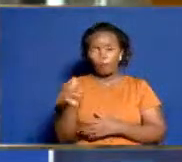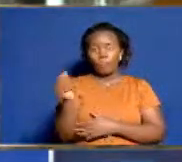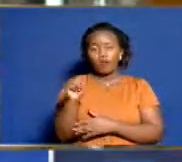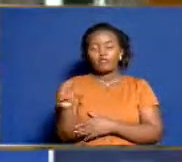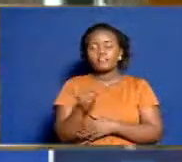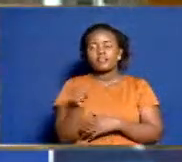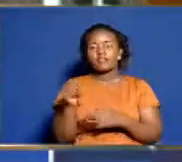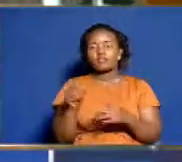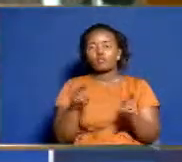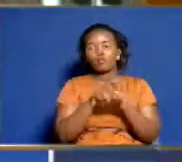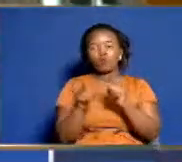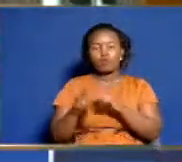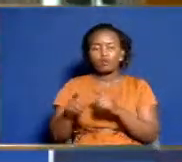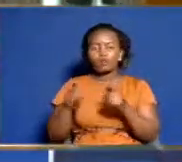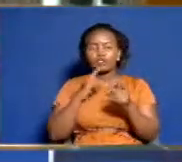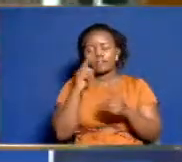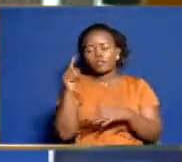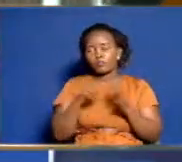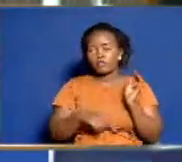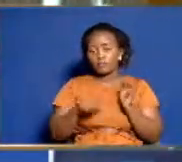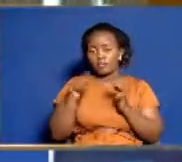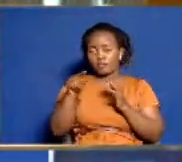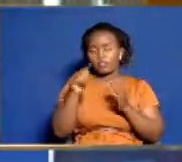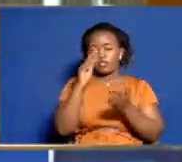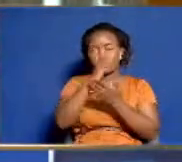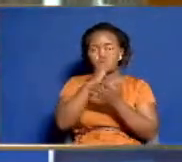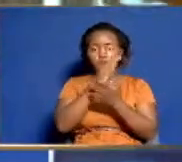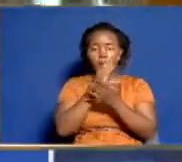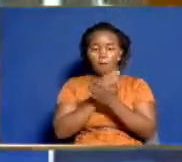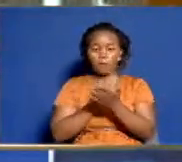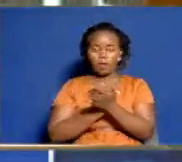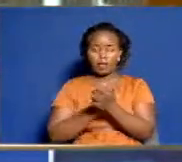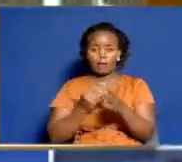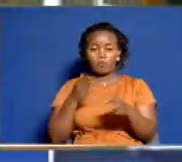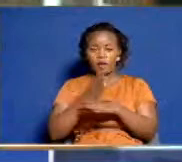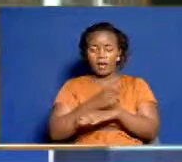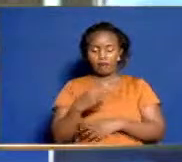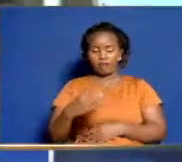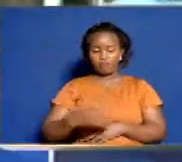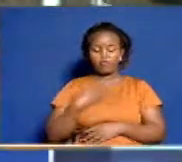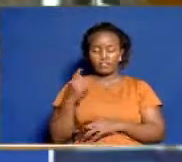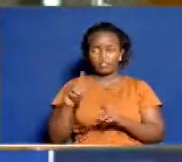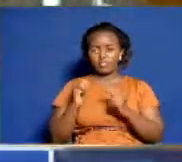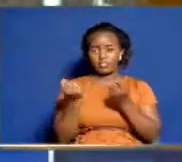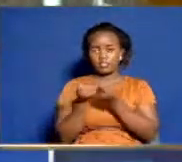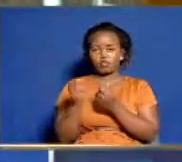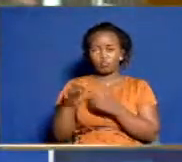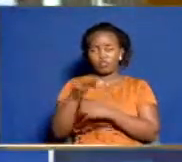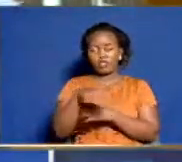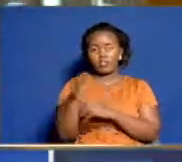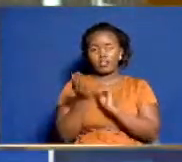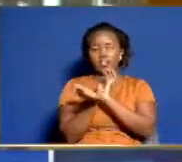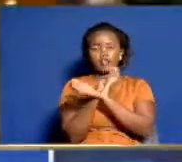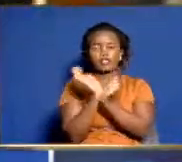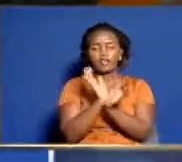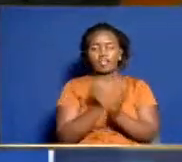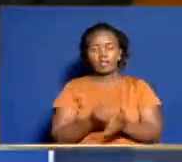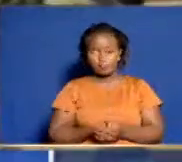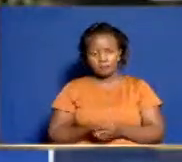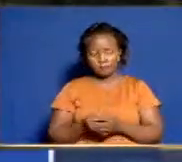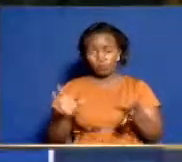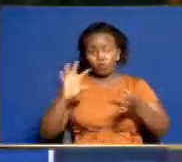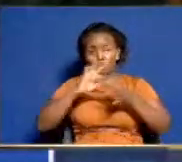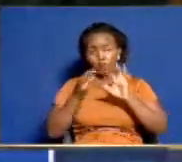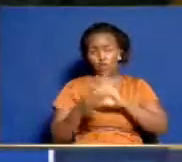Mohammed was at hand to witness the exercise when she paid a visit to the team at Kasarani. Olympics Kenya is working